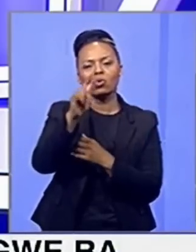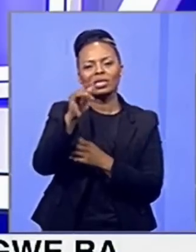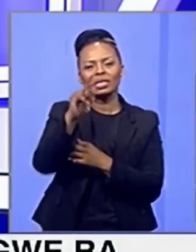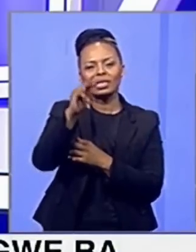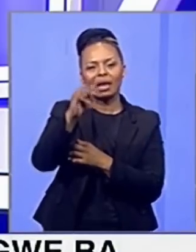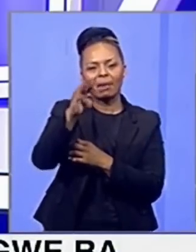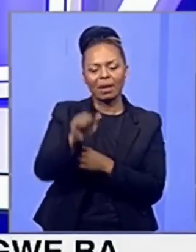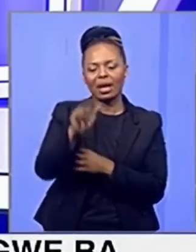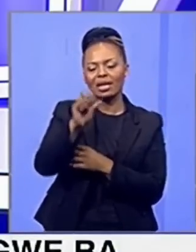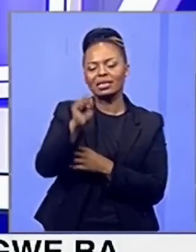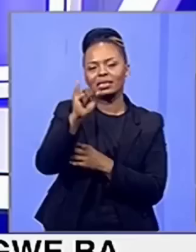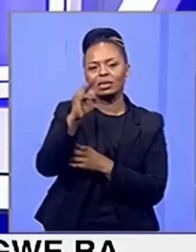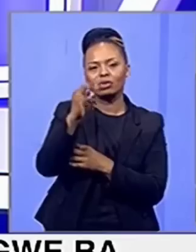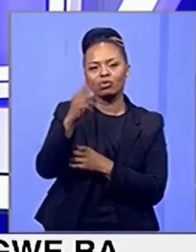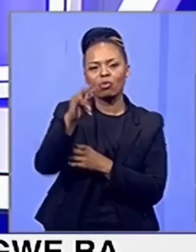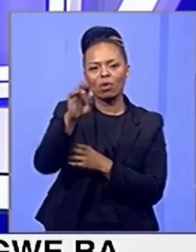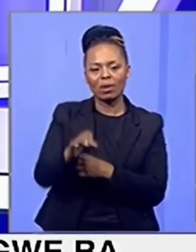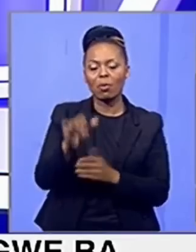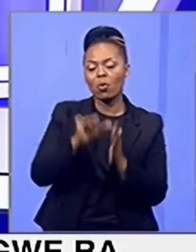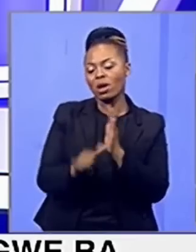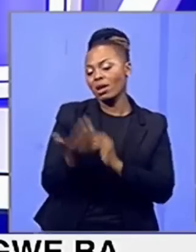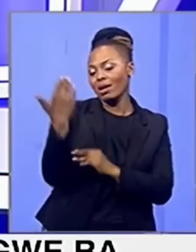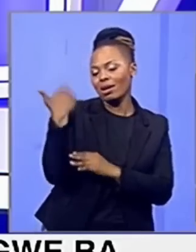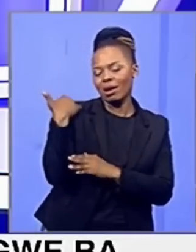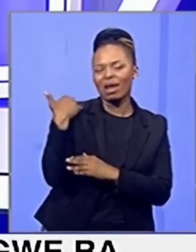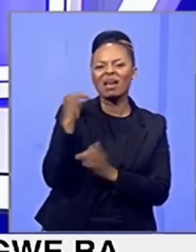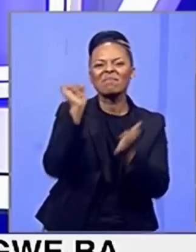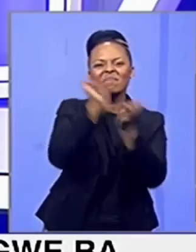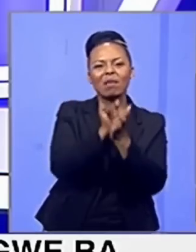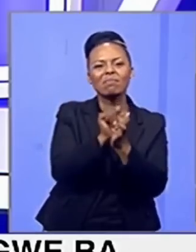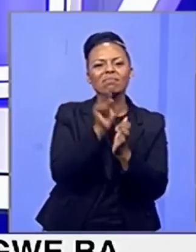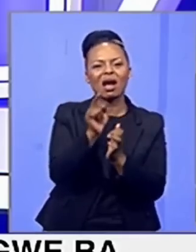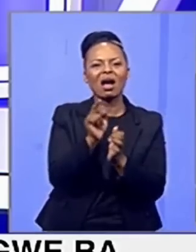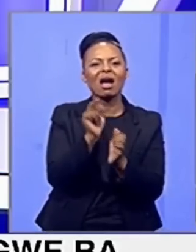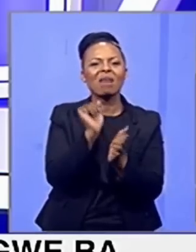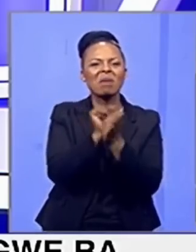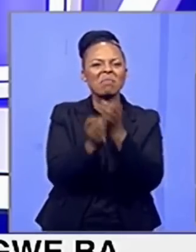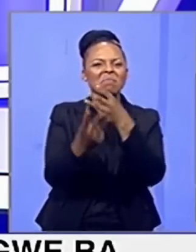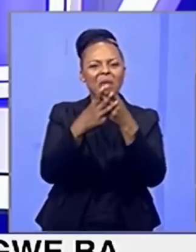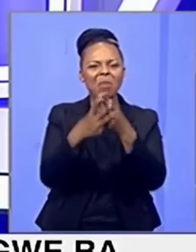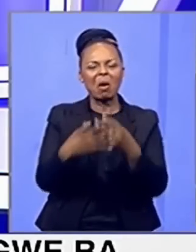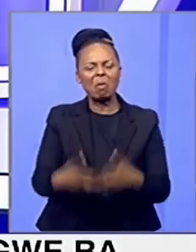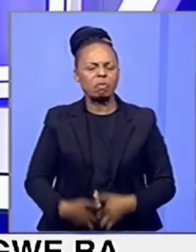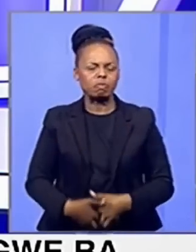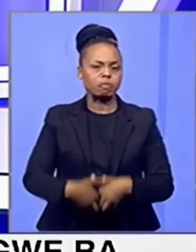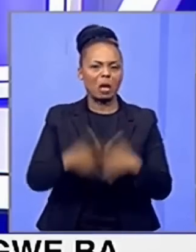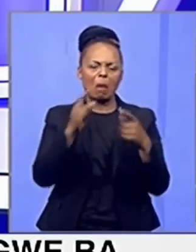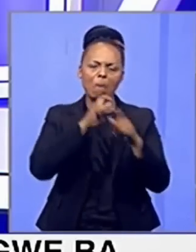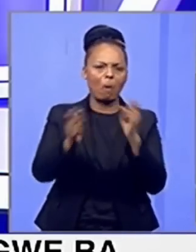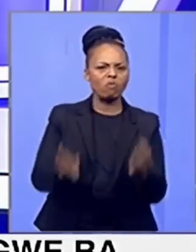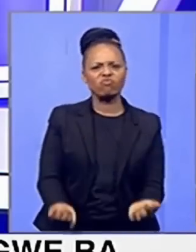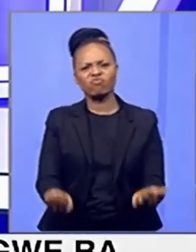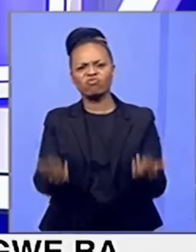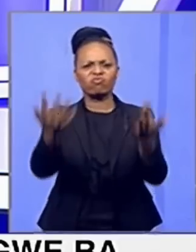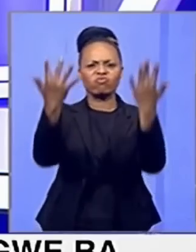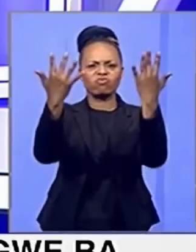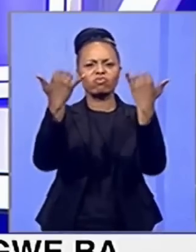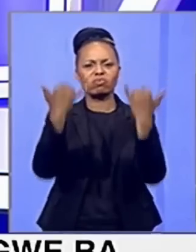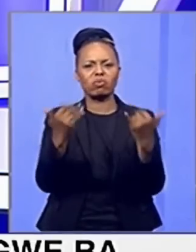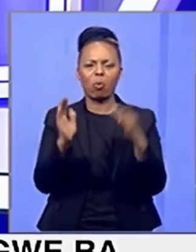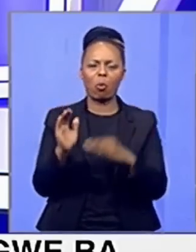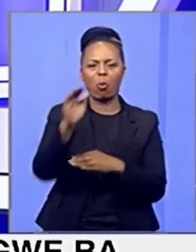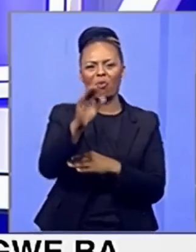Ditaba Senthimule. Bekeng ya go feta bagolegwa bao ba bego ba le bogale ba fišitše moago wa malao a dikete